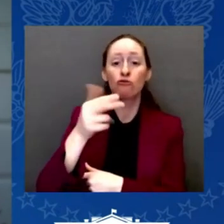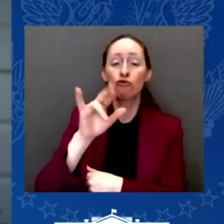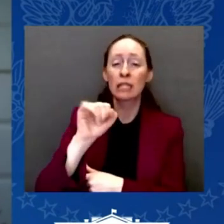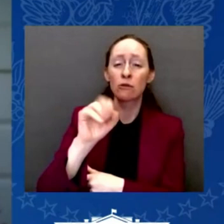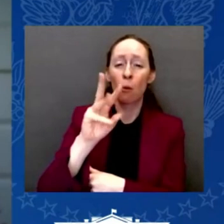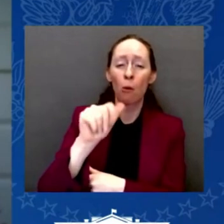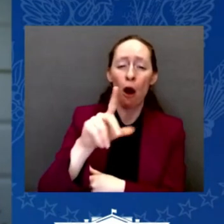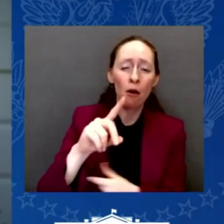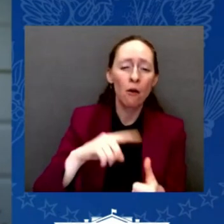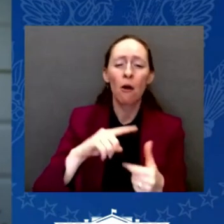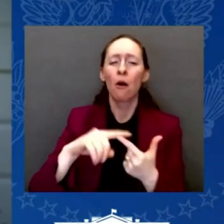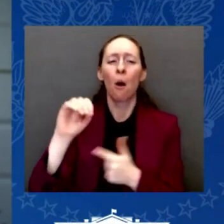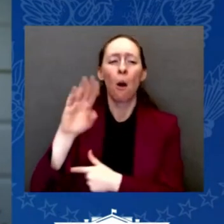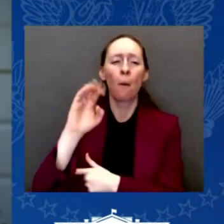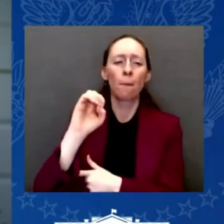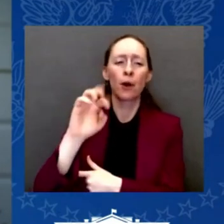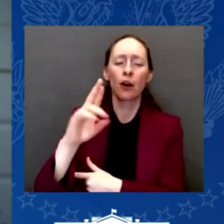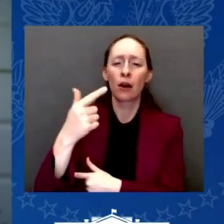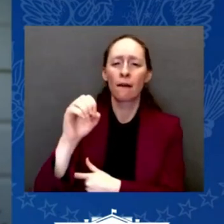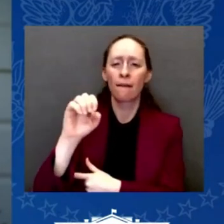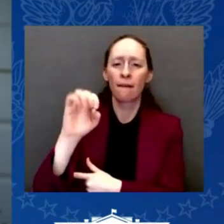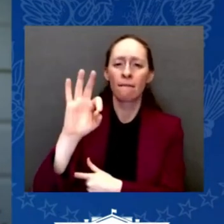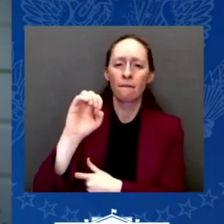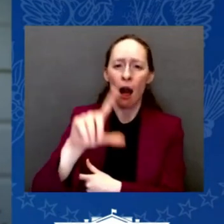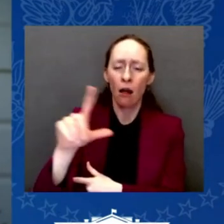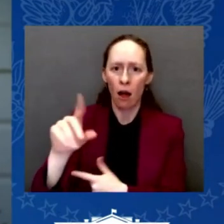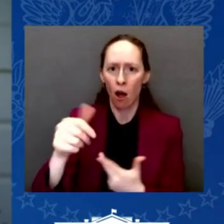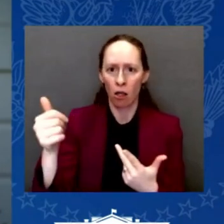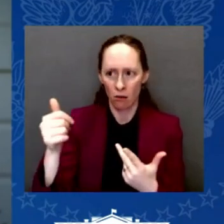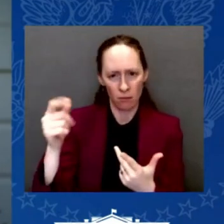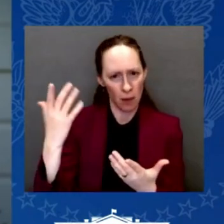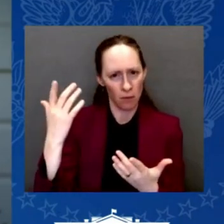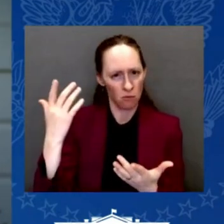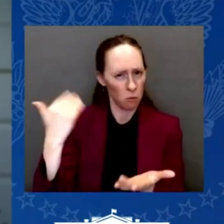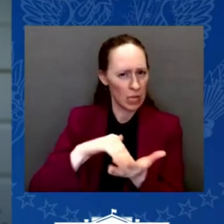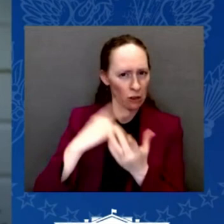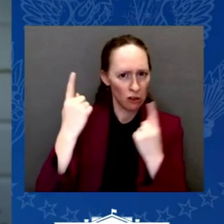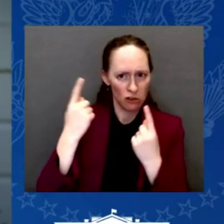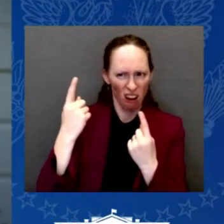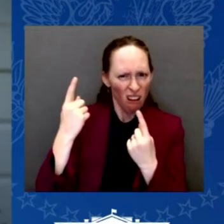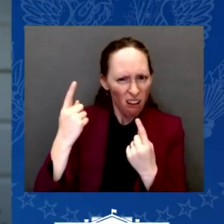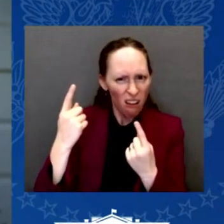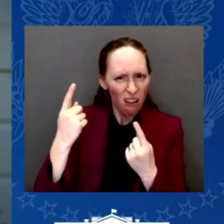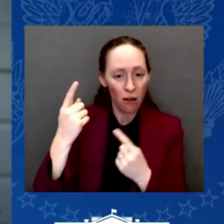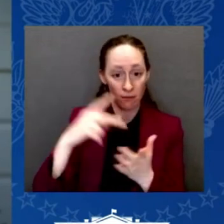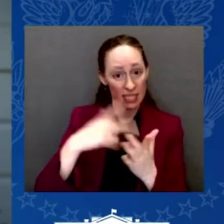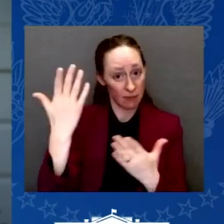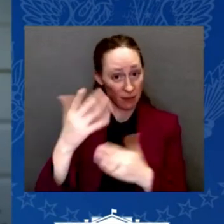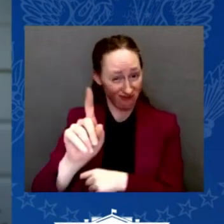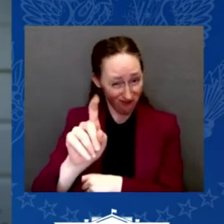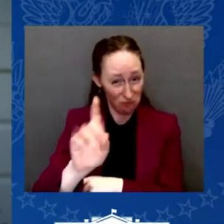should reconsider whether you got the right to access to contraception. And yes, we